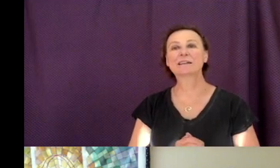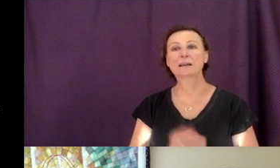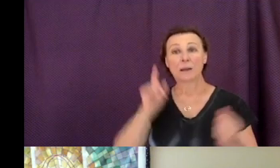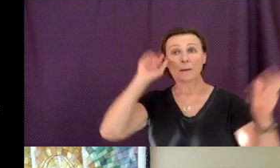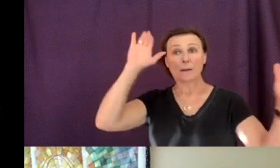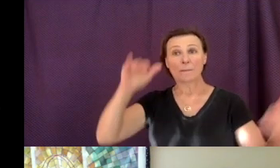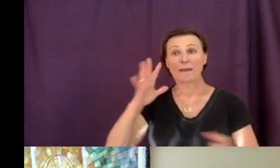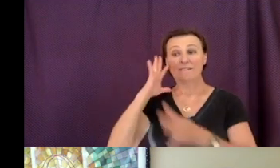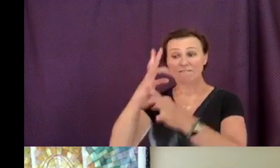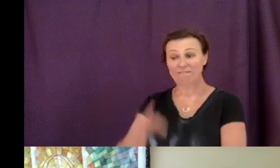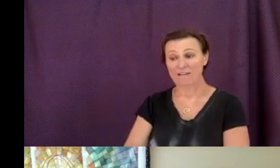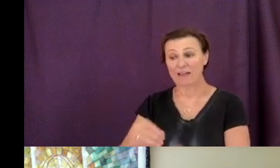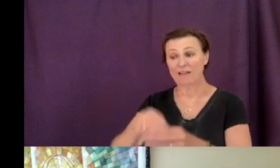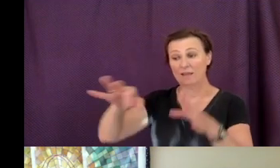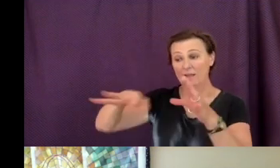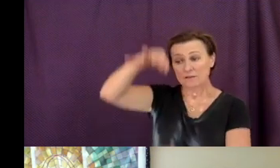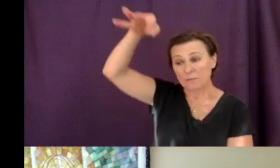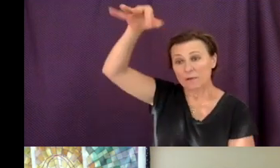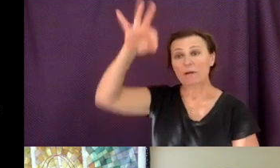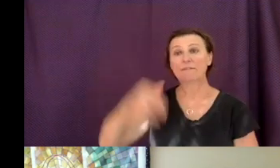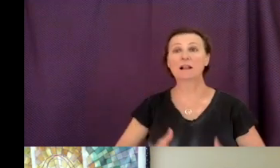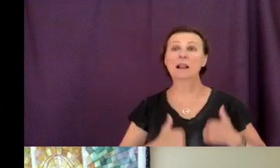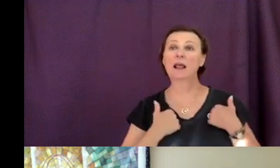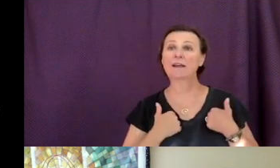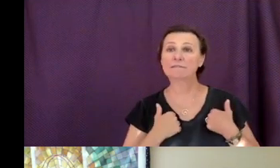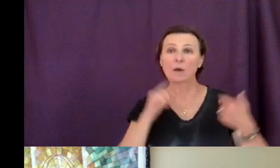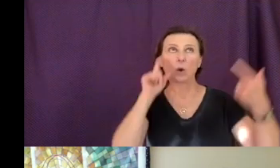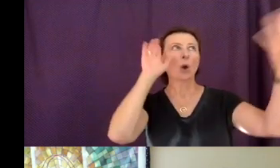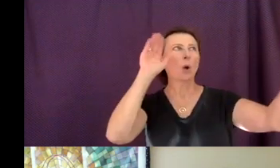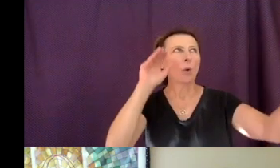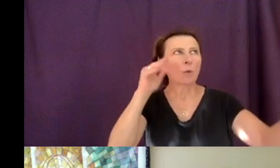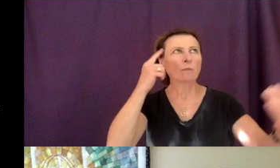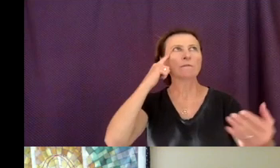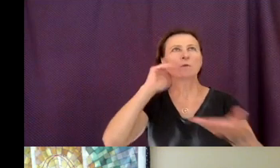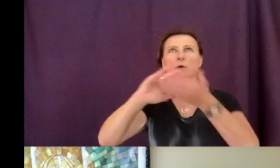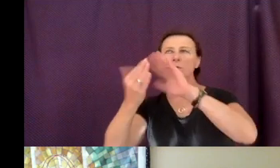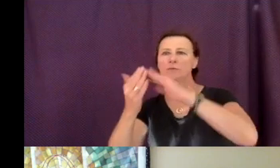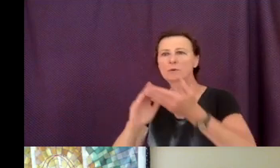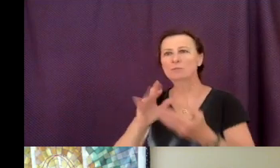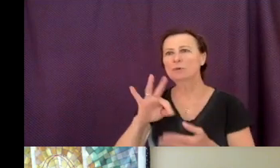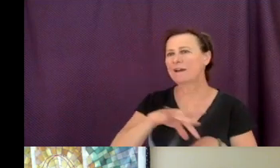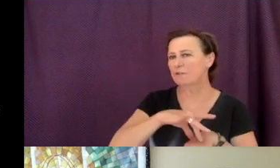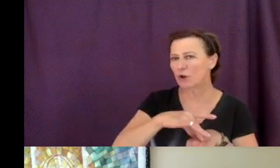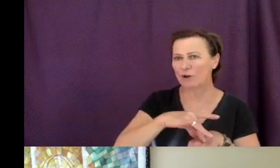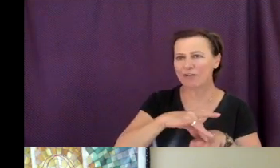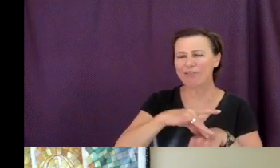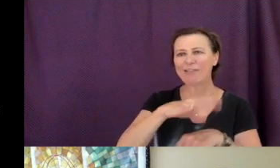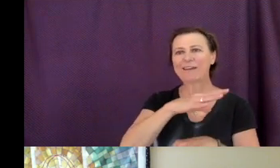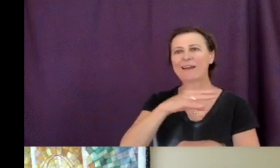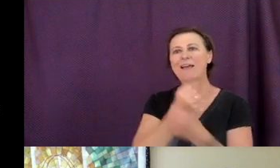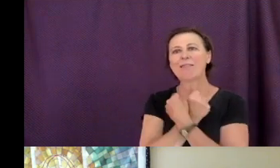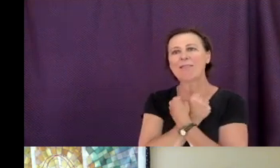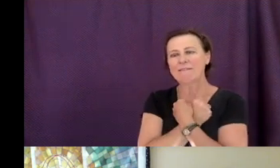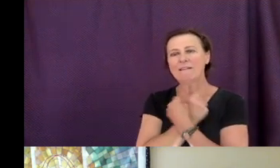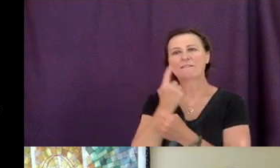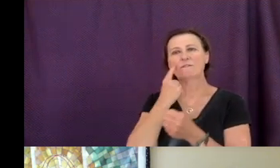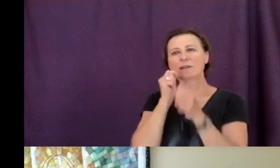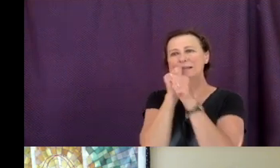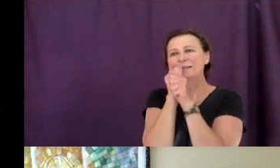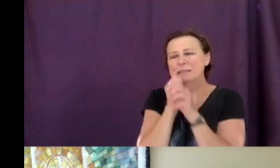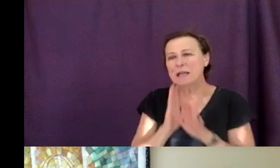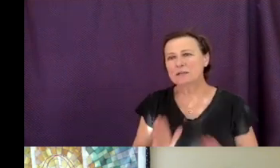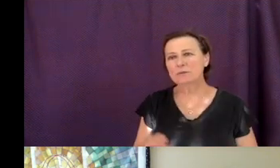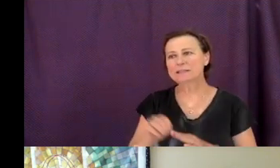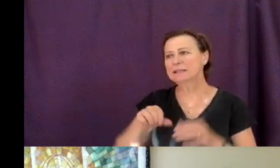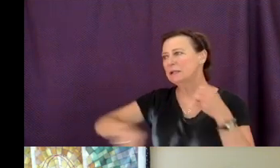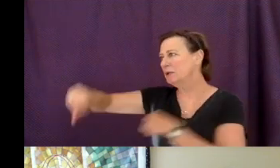May faith in the spirit of life, hope for the community of earth, and love for the sacred